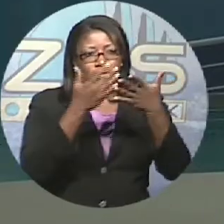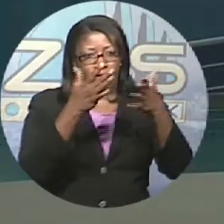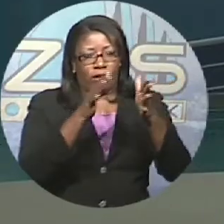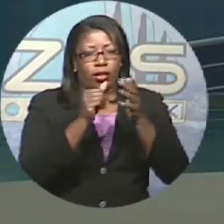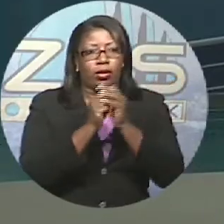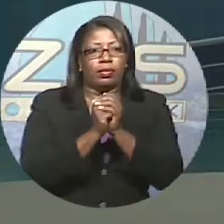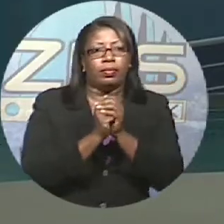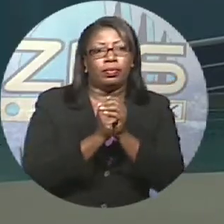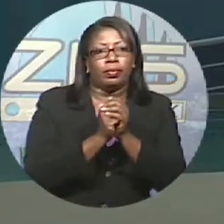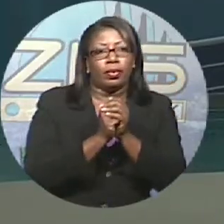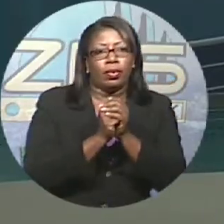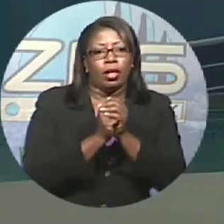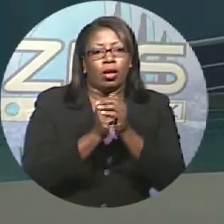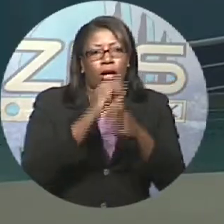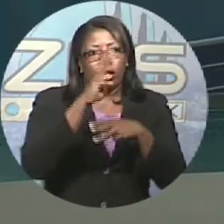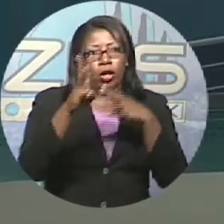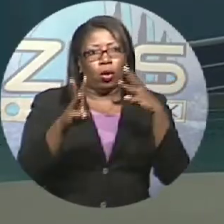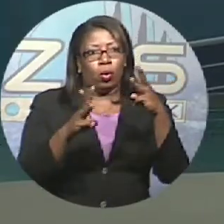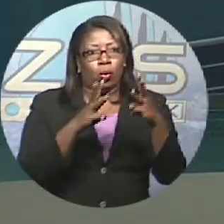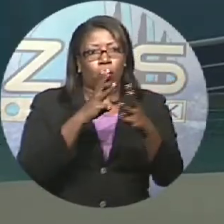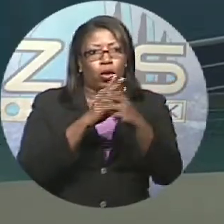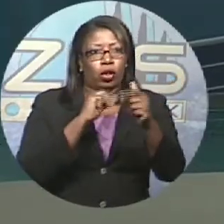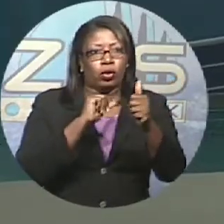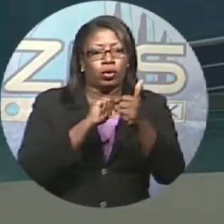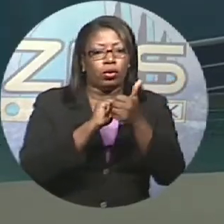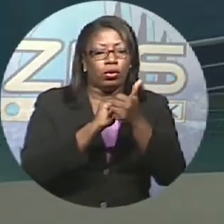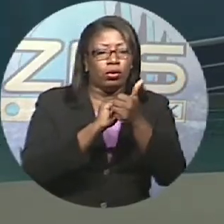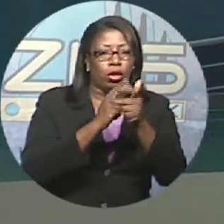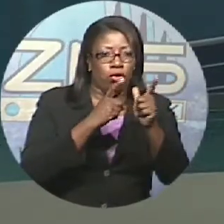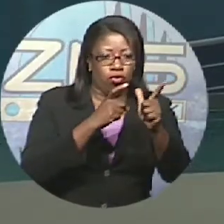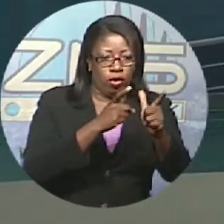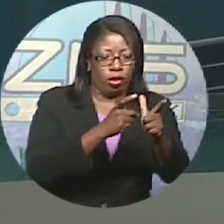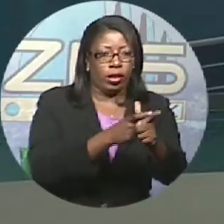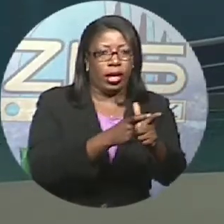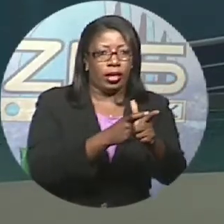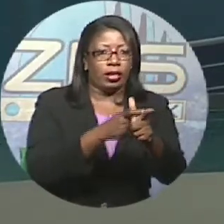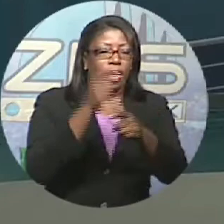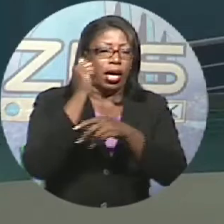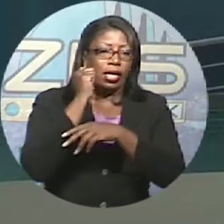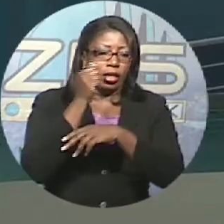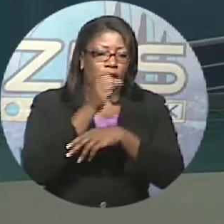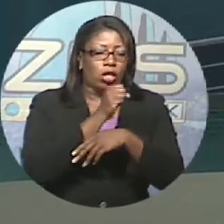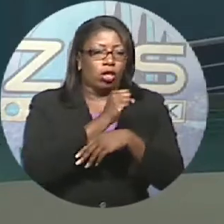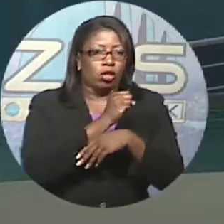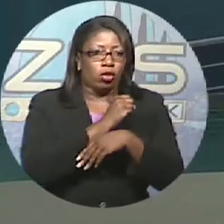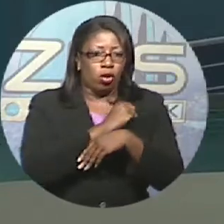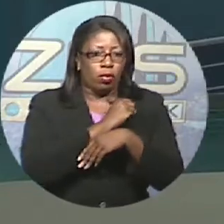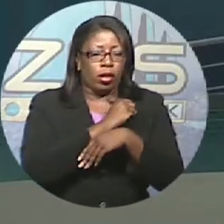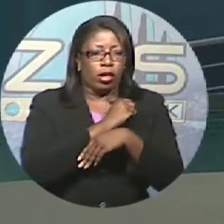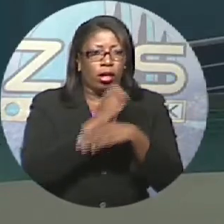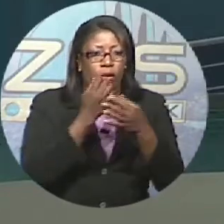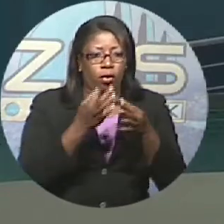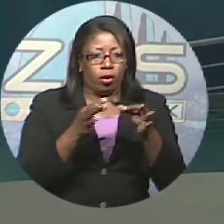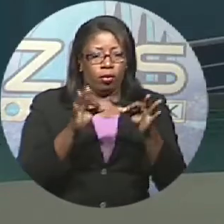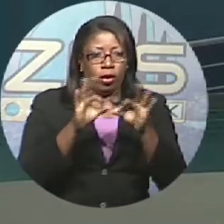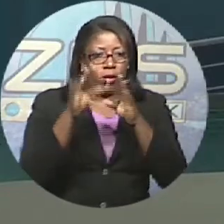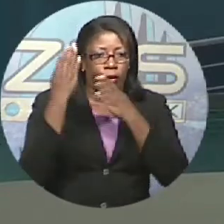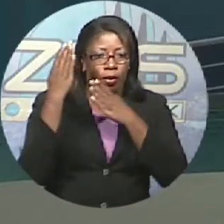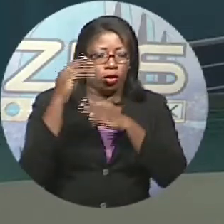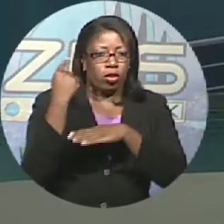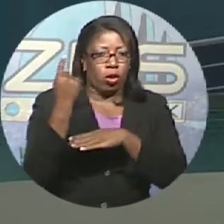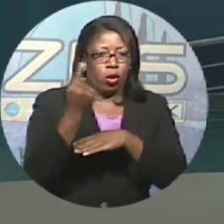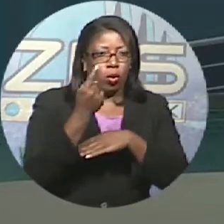Now, when the World Relays take place this weekend, Anthony Strachan is expected to play a key role for Team Bahamas. She was the lone Bahamian